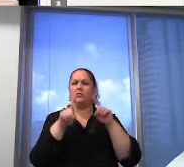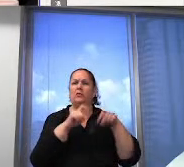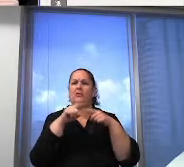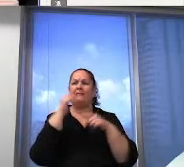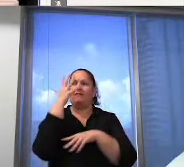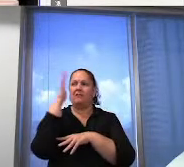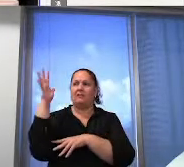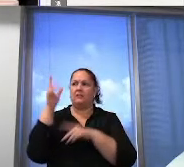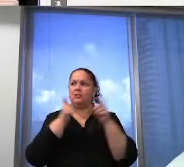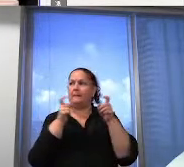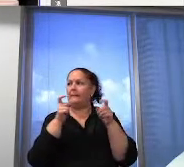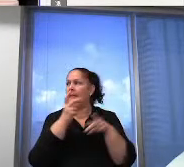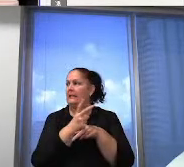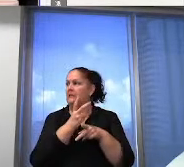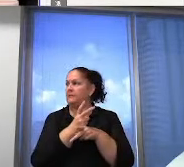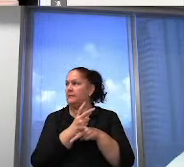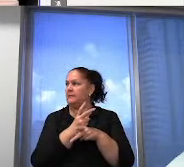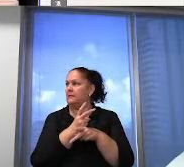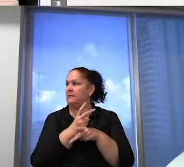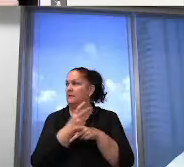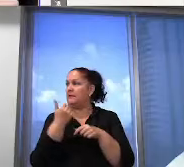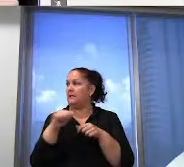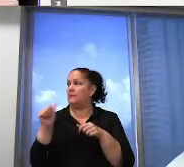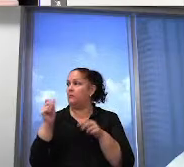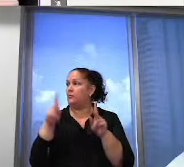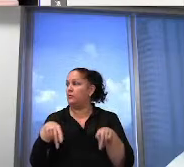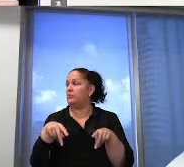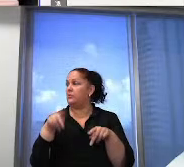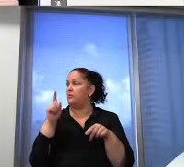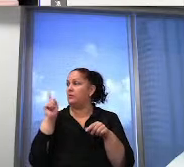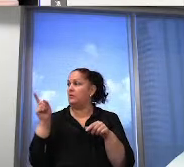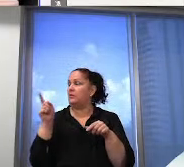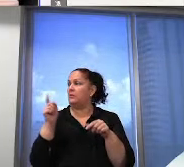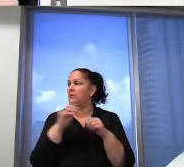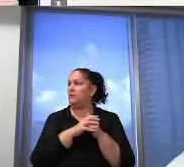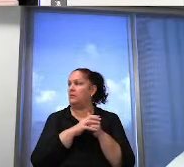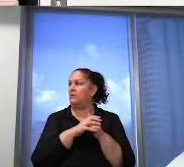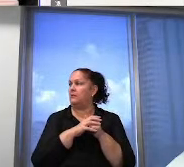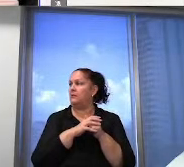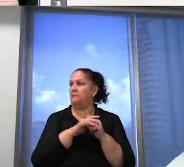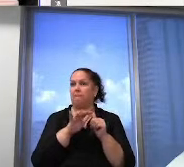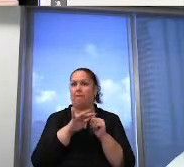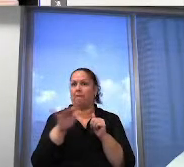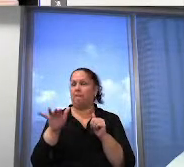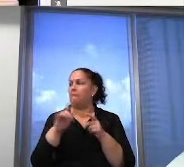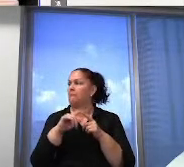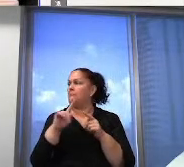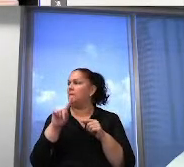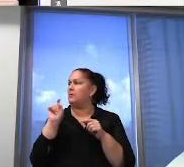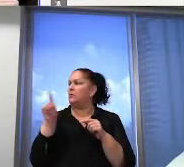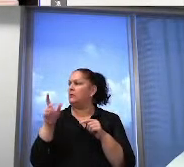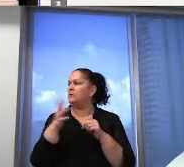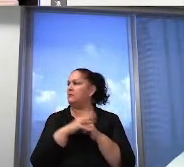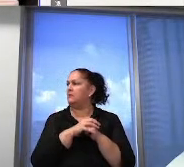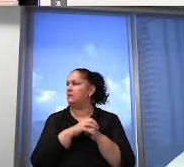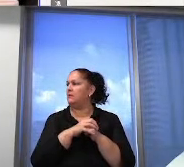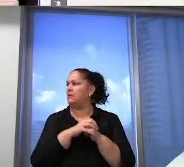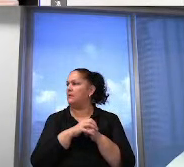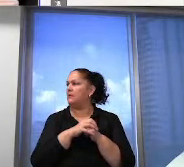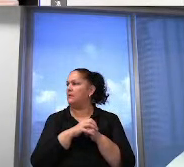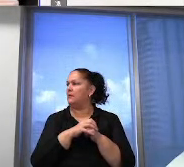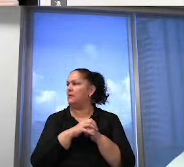has questions on vegetation management among council? Does anybody, is it Nat Boney? And what's your estimate,